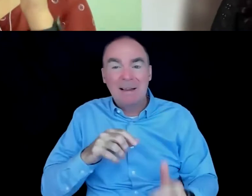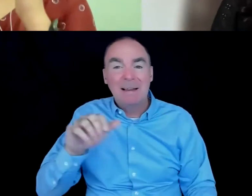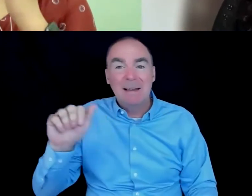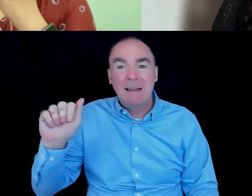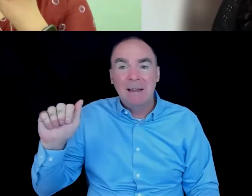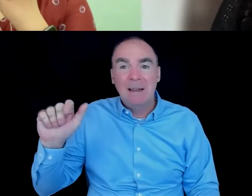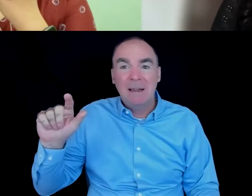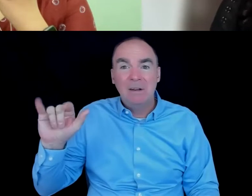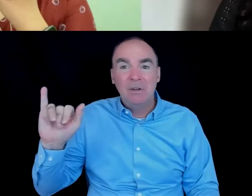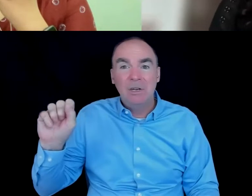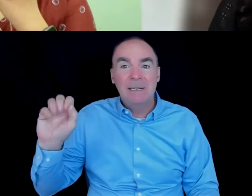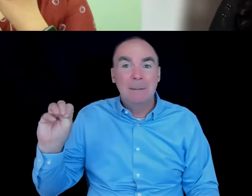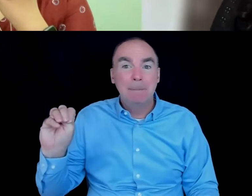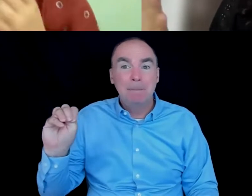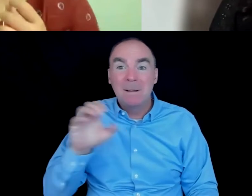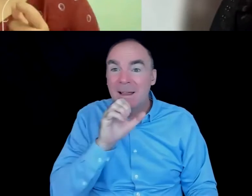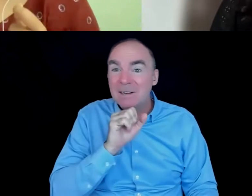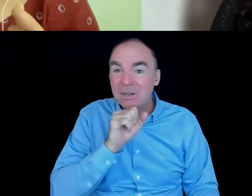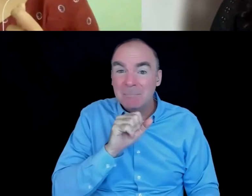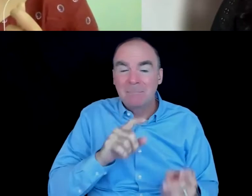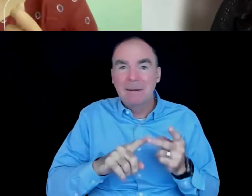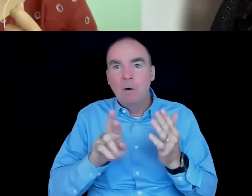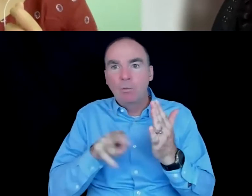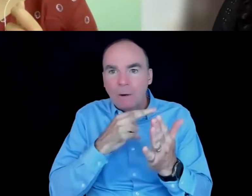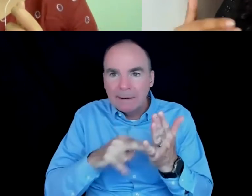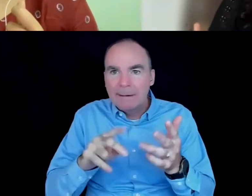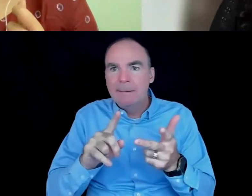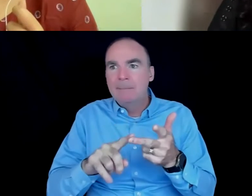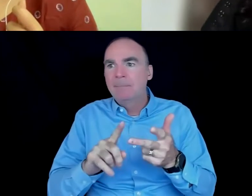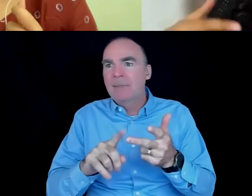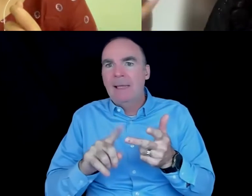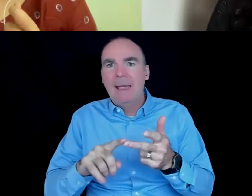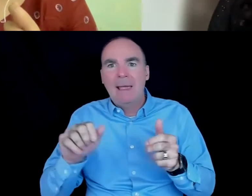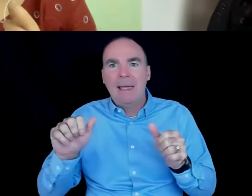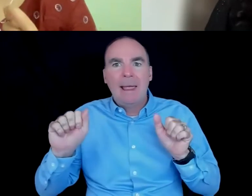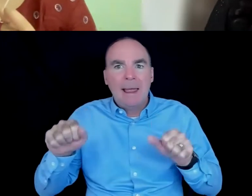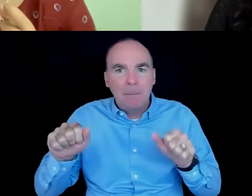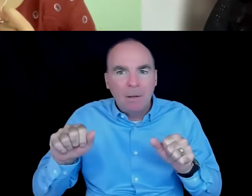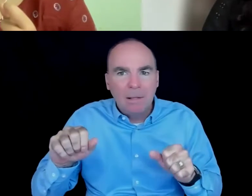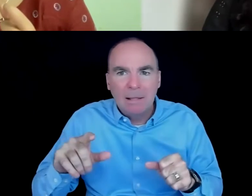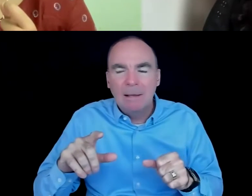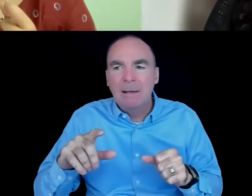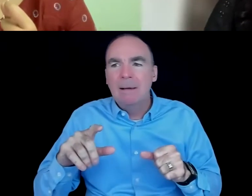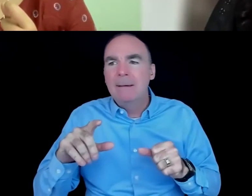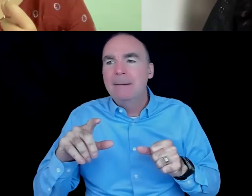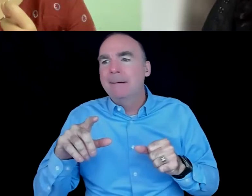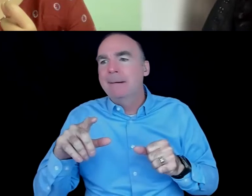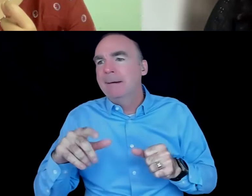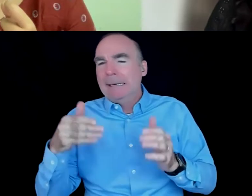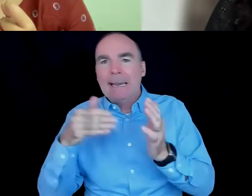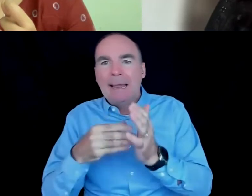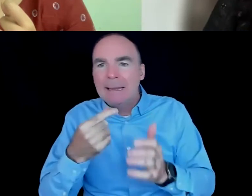forms of bias and discrimination. We have racism, sexism, homophobia, ableism, amongst other forms of discrimination that